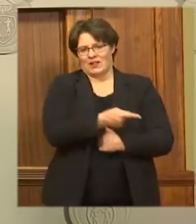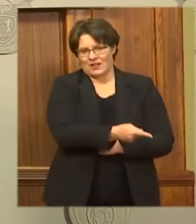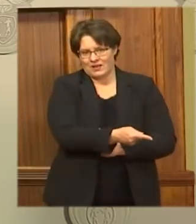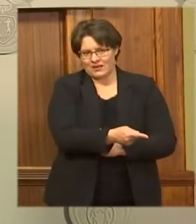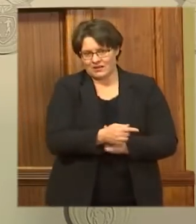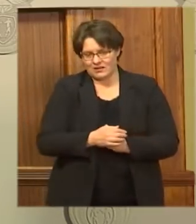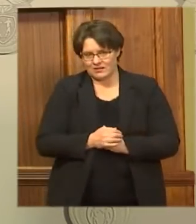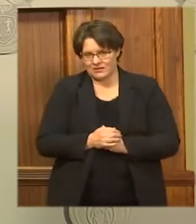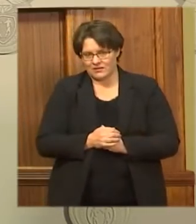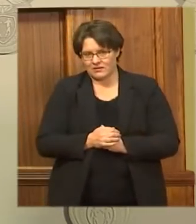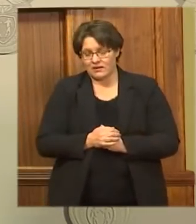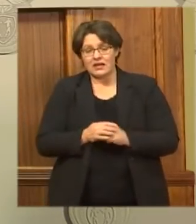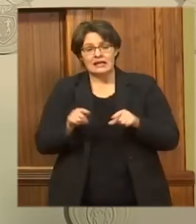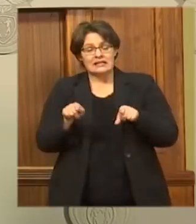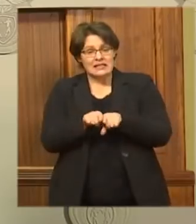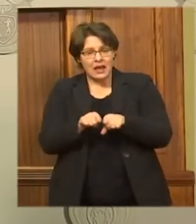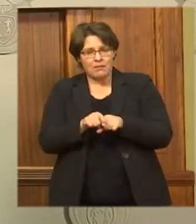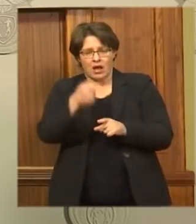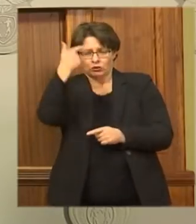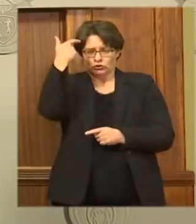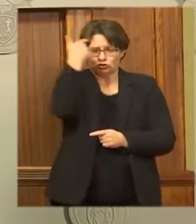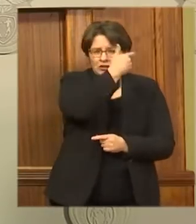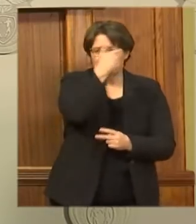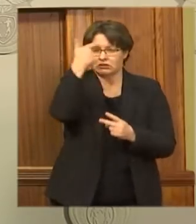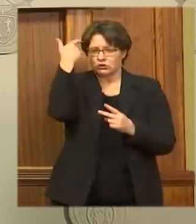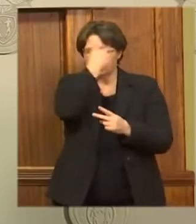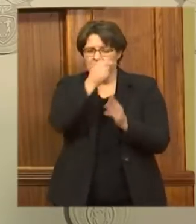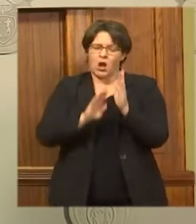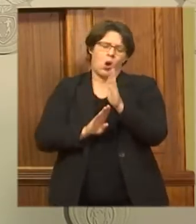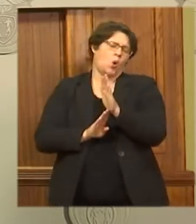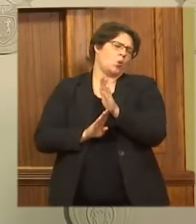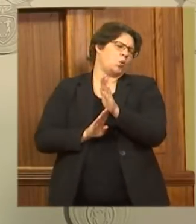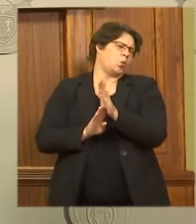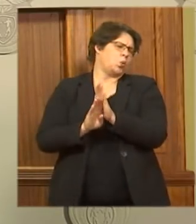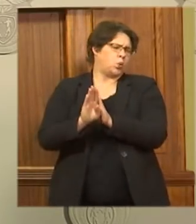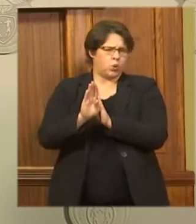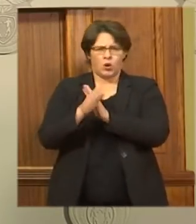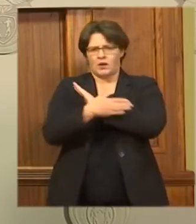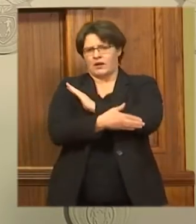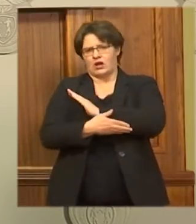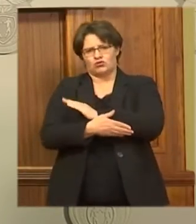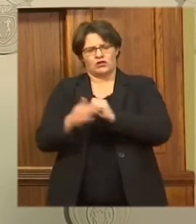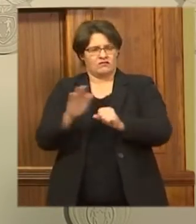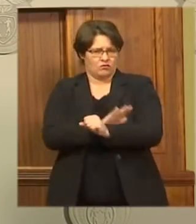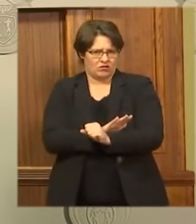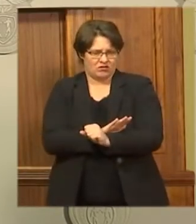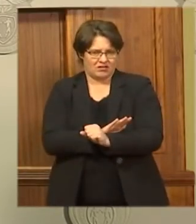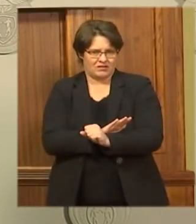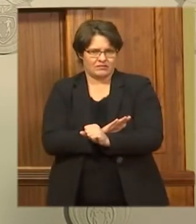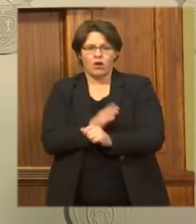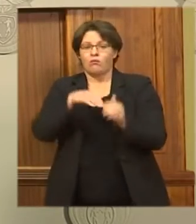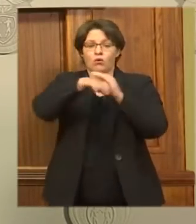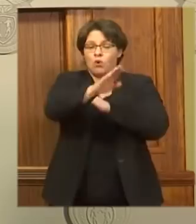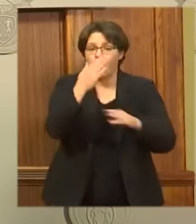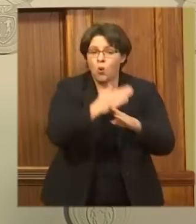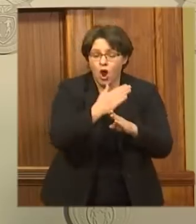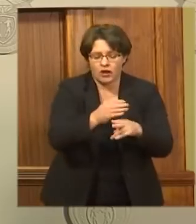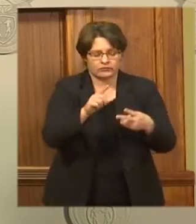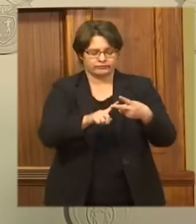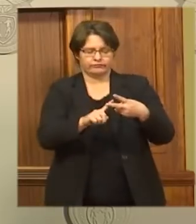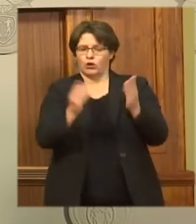have massively increased screening for coronavirus symptoms throughout the country, at every workplace,